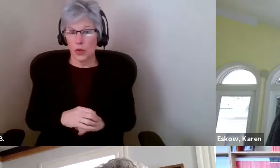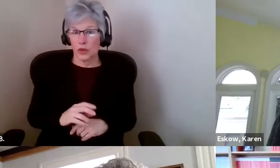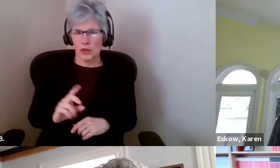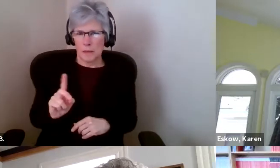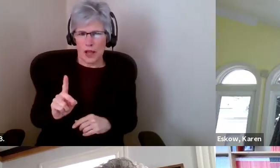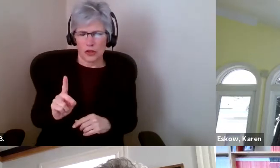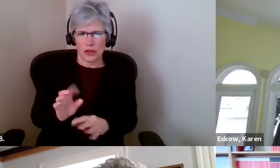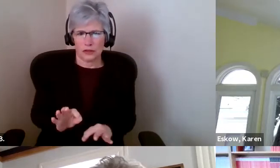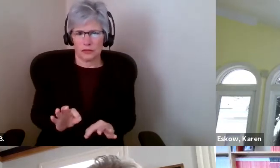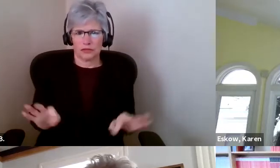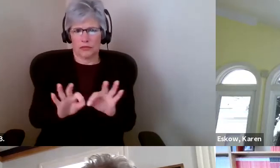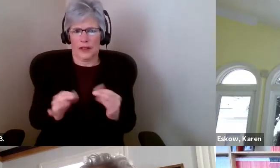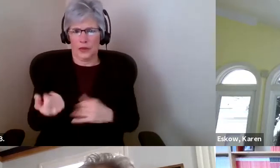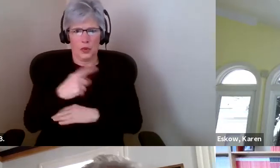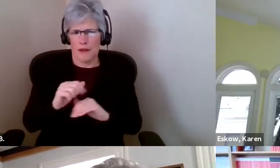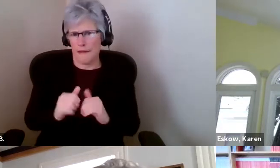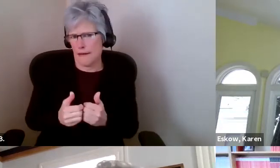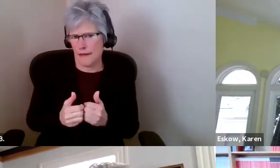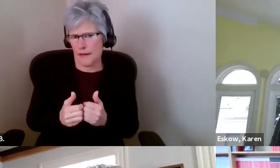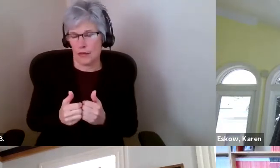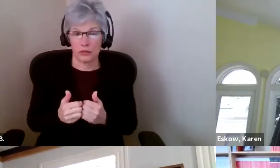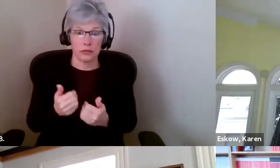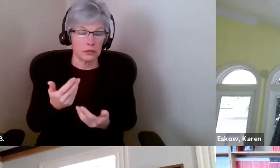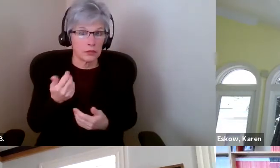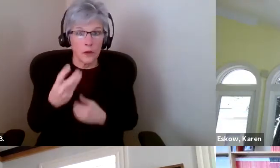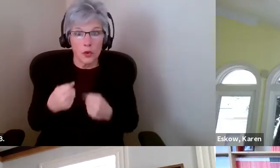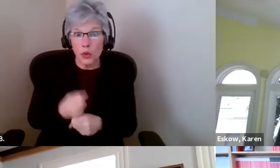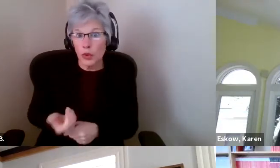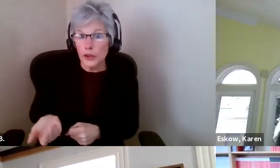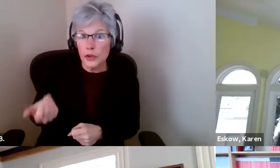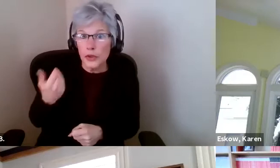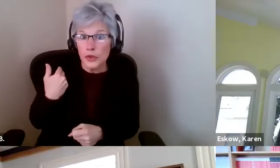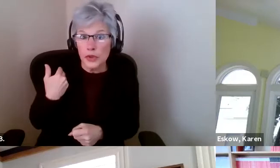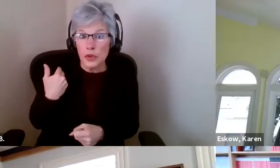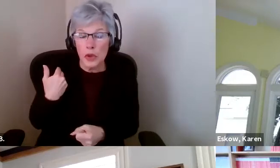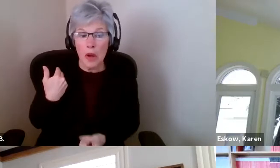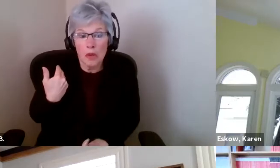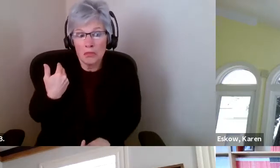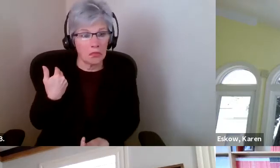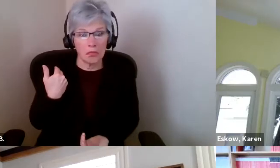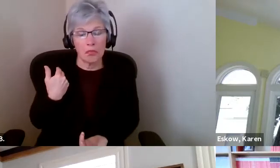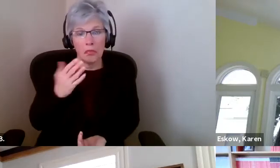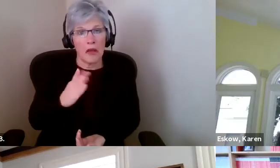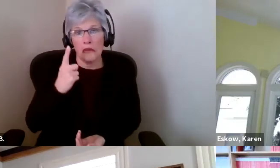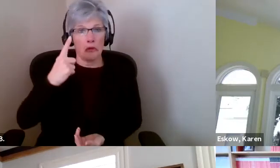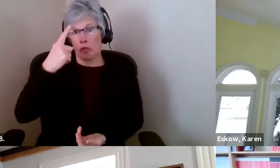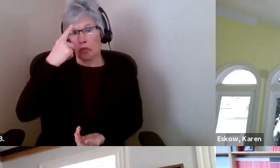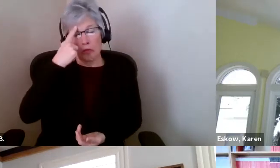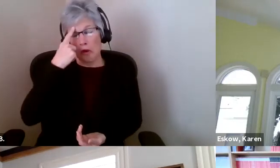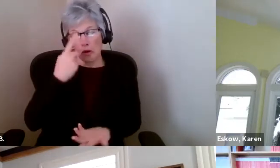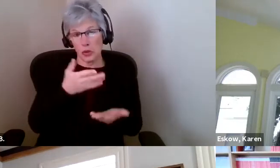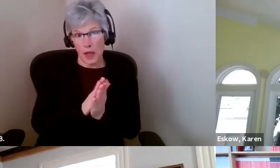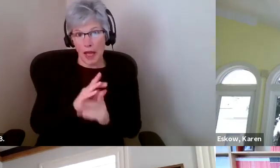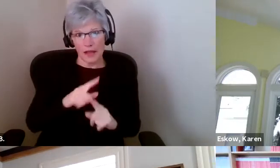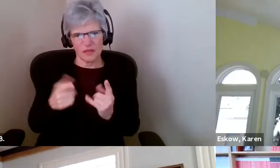This is a question that, you know, a few years ago, maybe even less than that, we may never have thought of asking, is centrally critical to